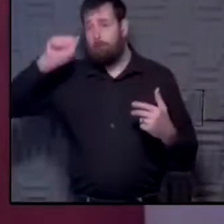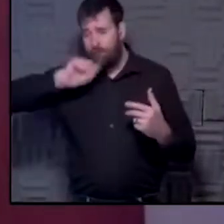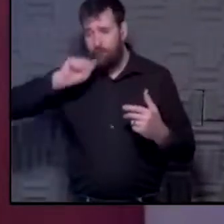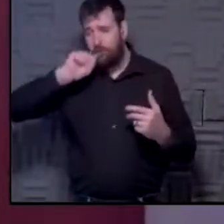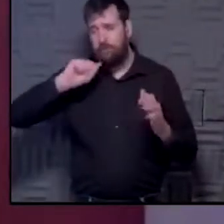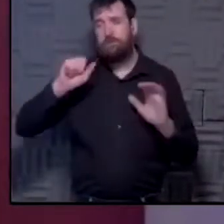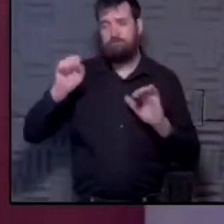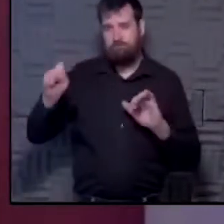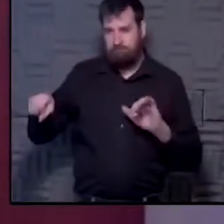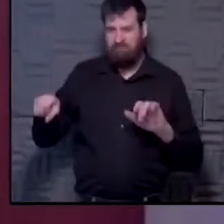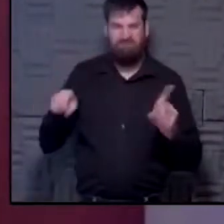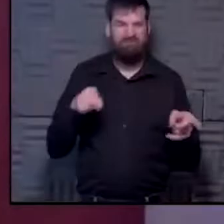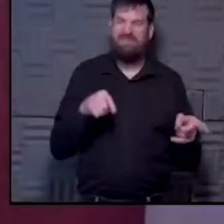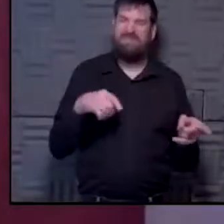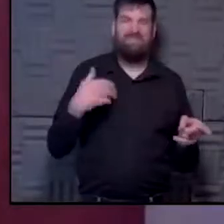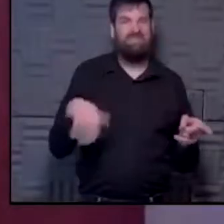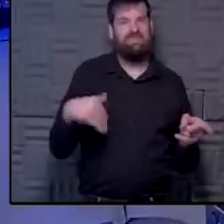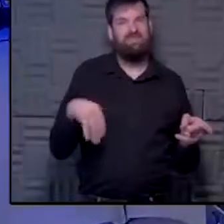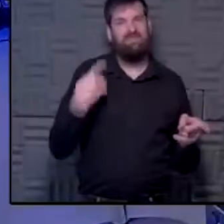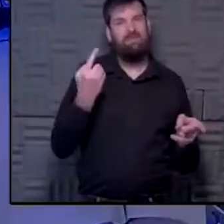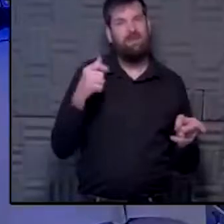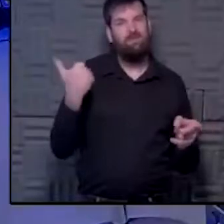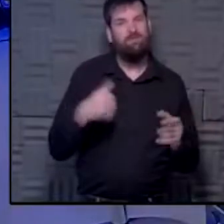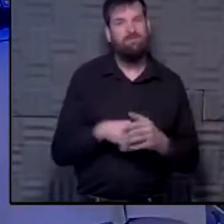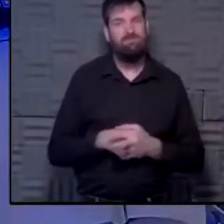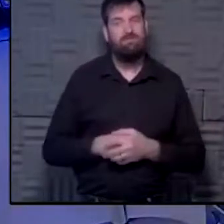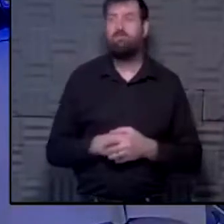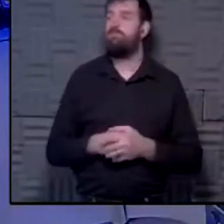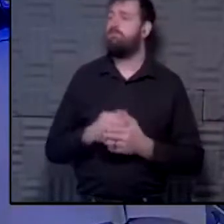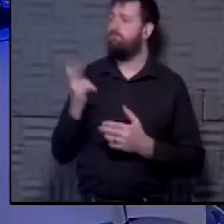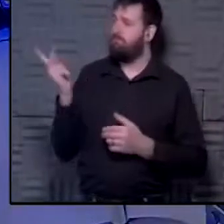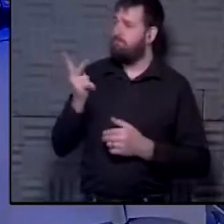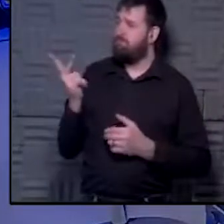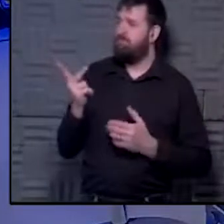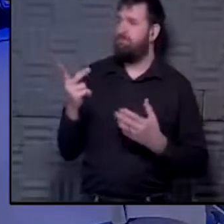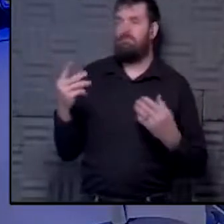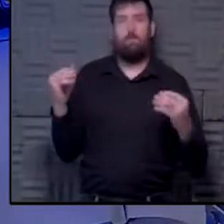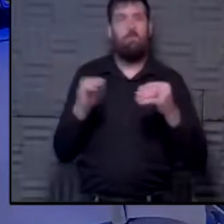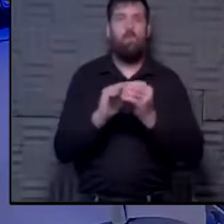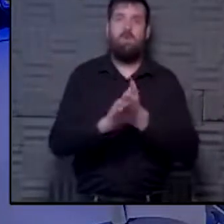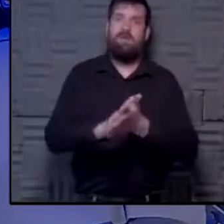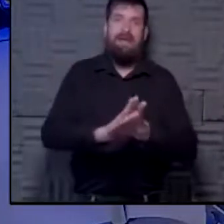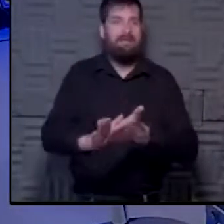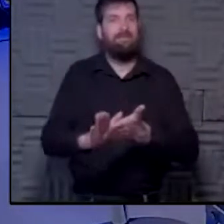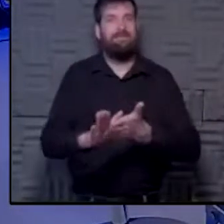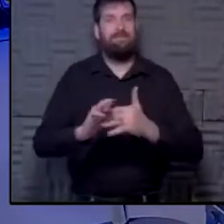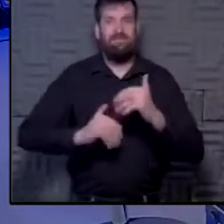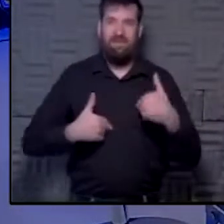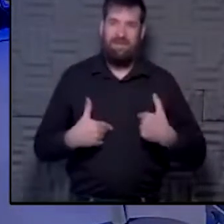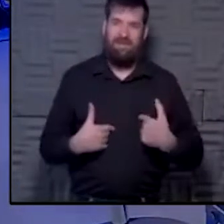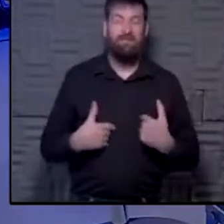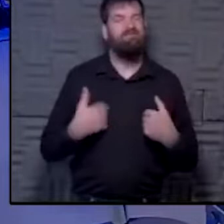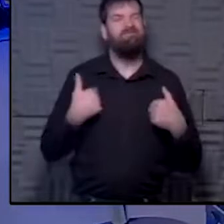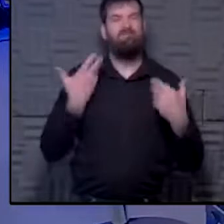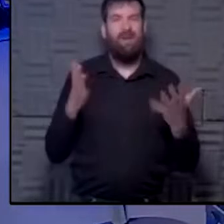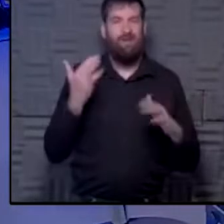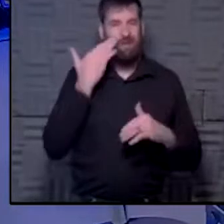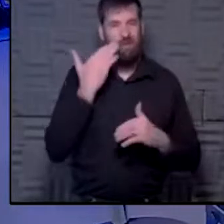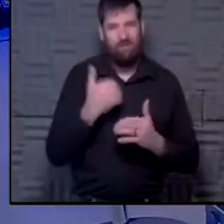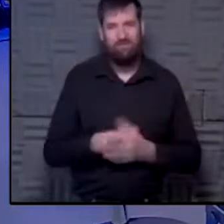there's something else. You two are so much nicer than I am, but I already knew that.